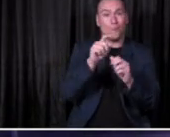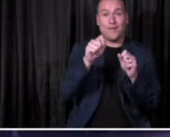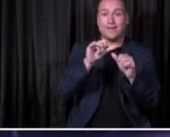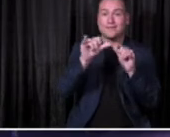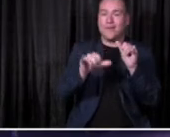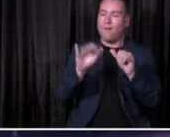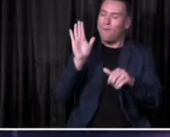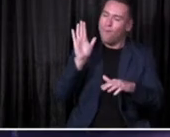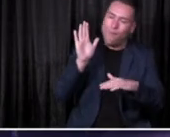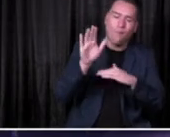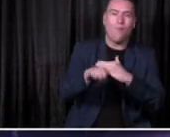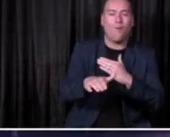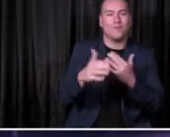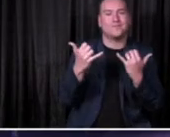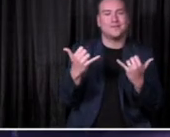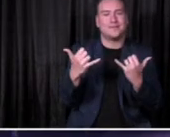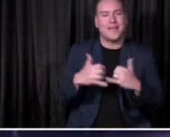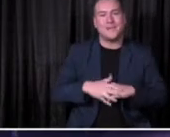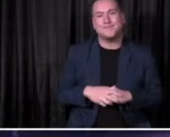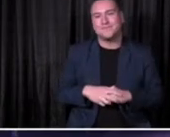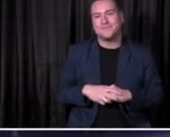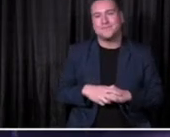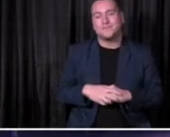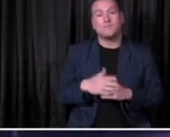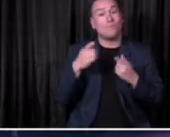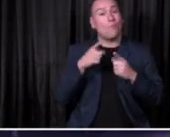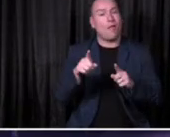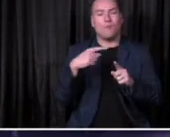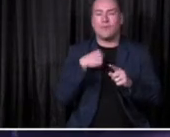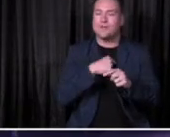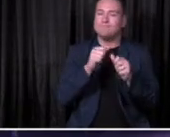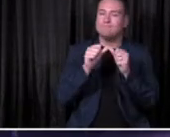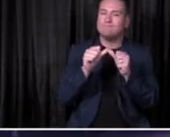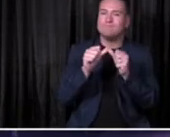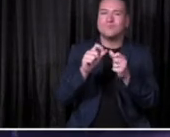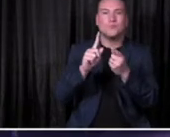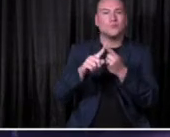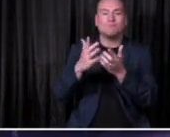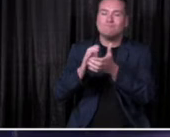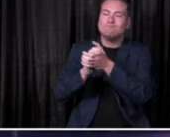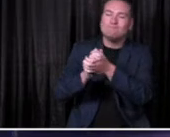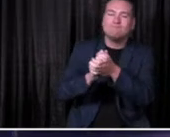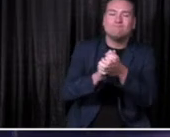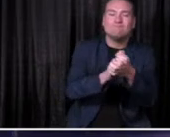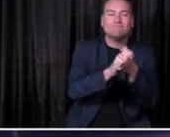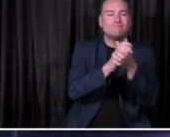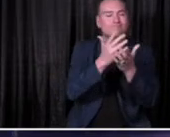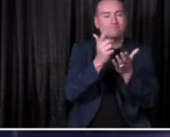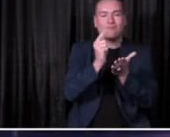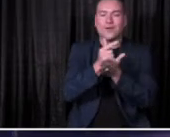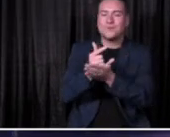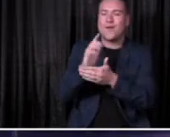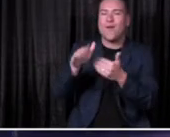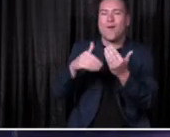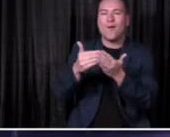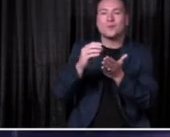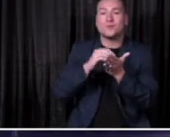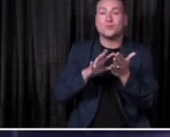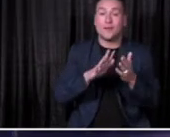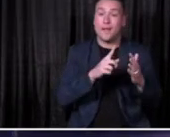the entire ceremony and as we continue to congratulate our students from the first to the